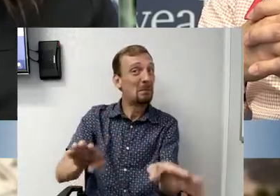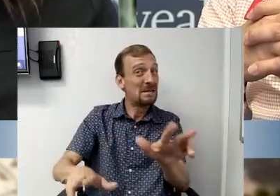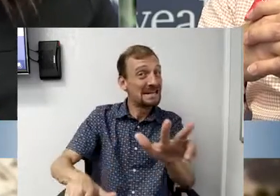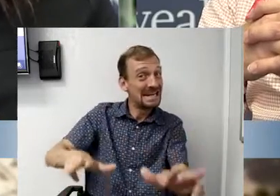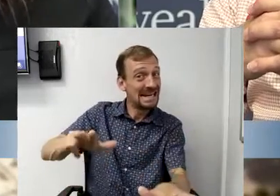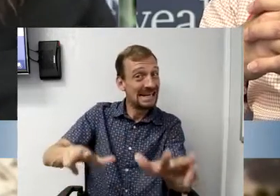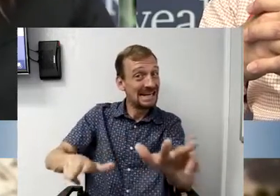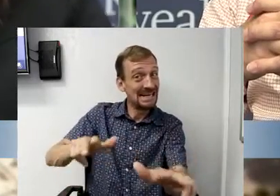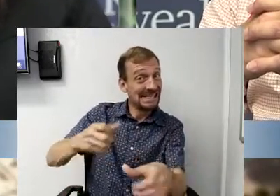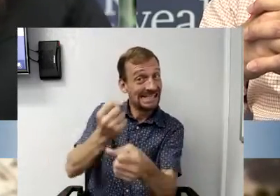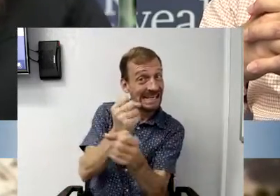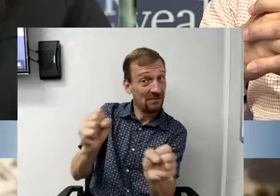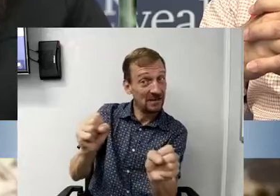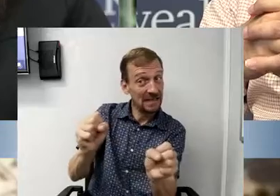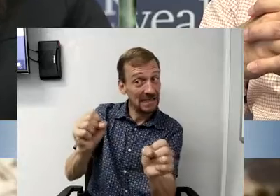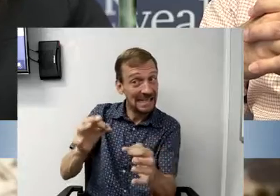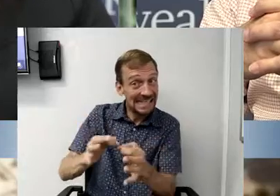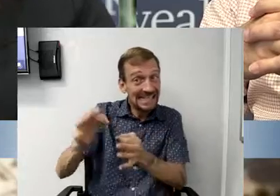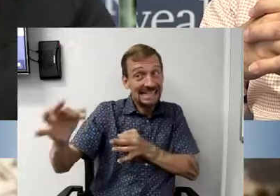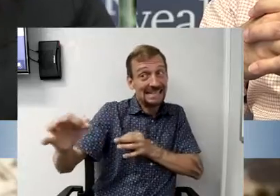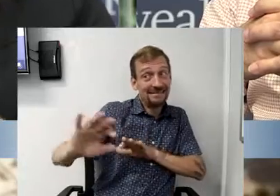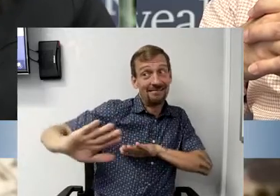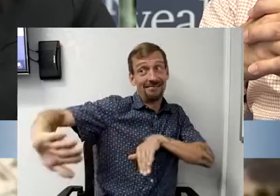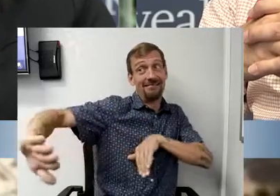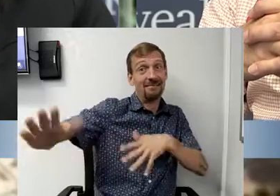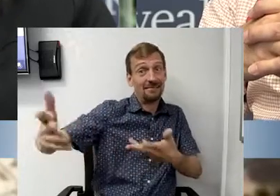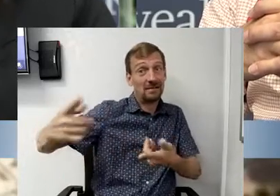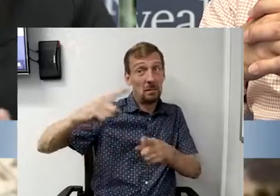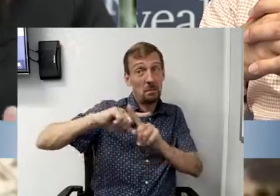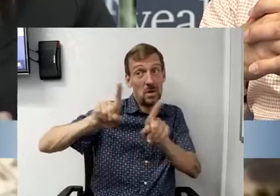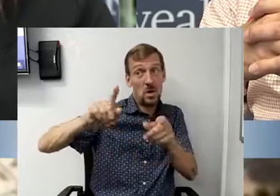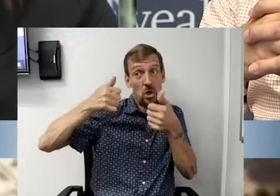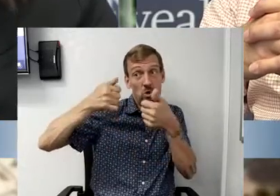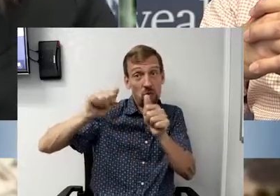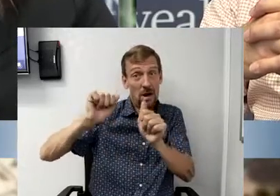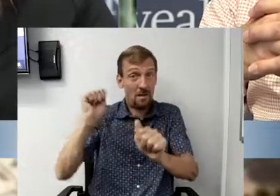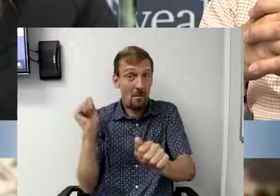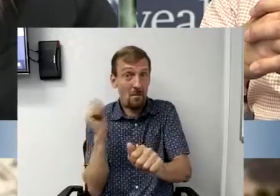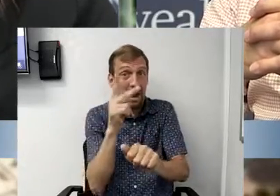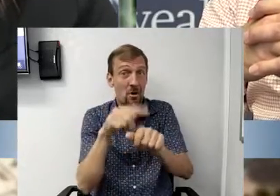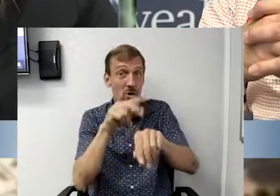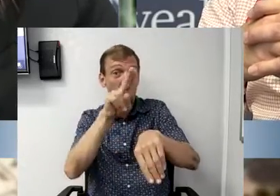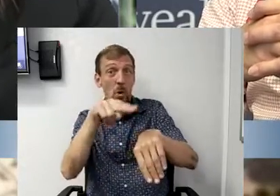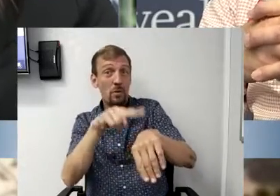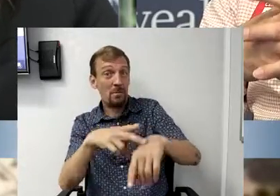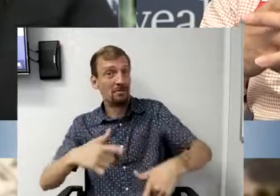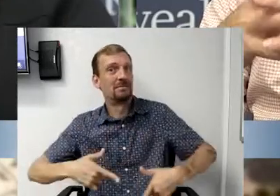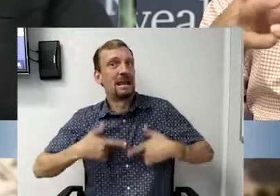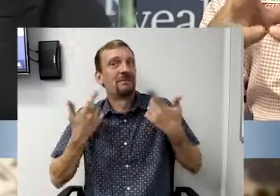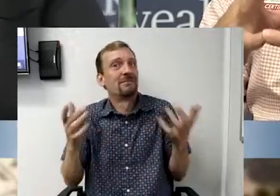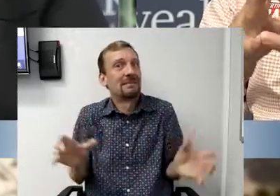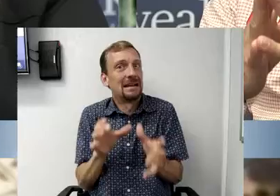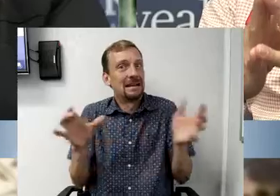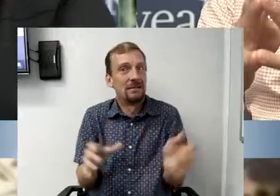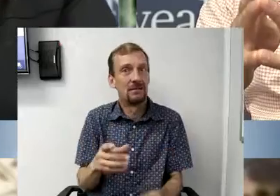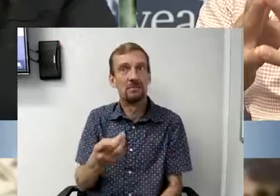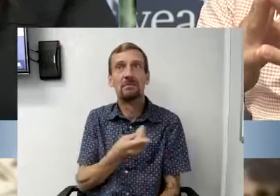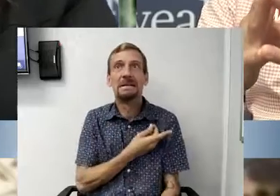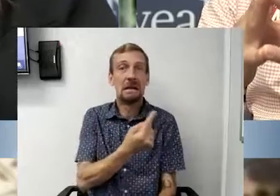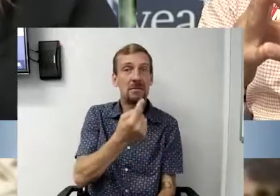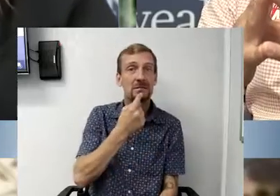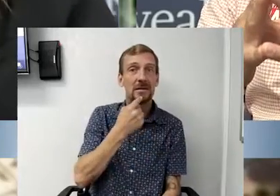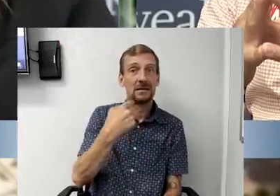and safety while getting back into our activities. You know, when I looked outside today and the